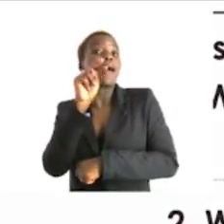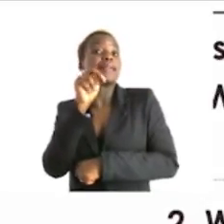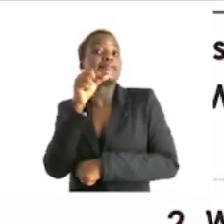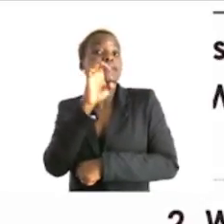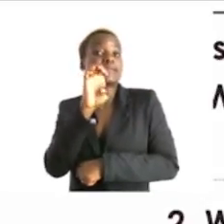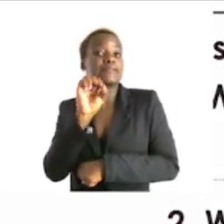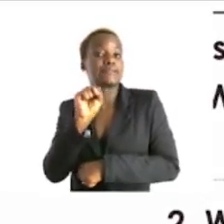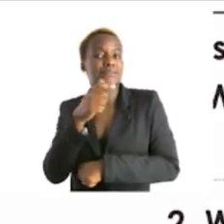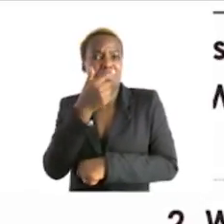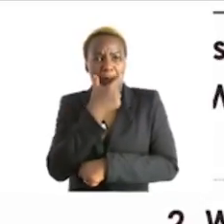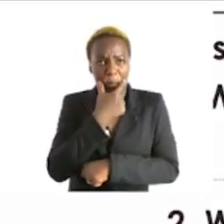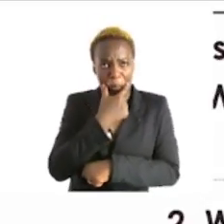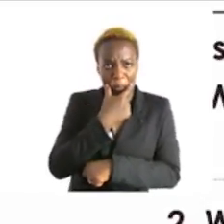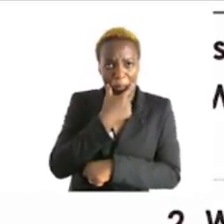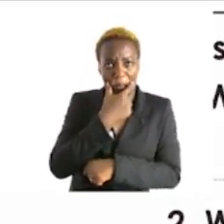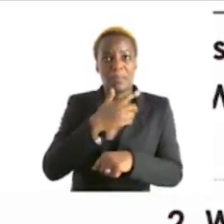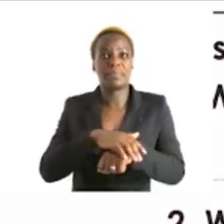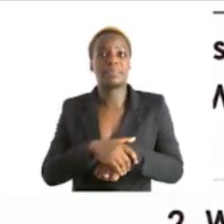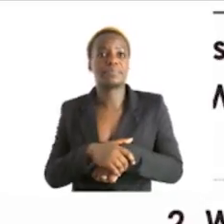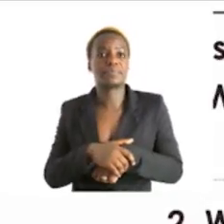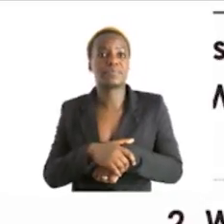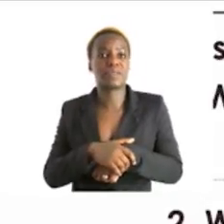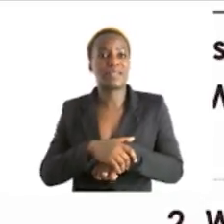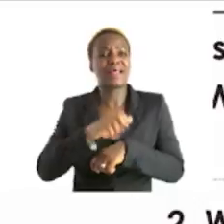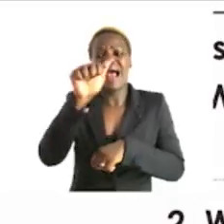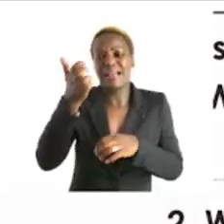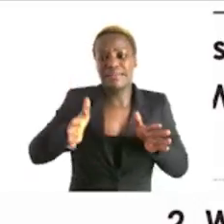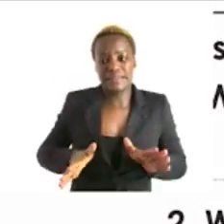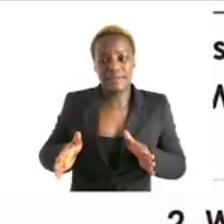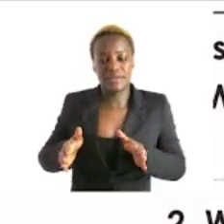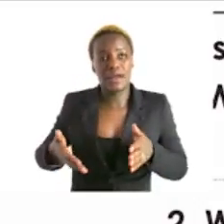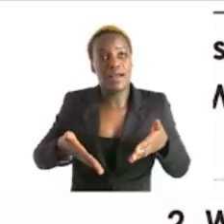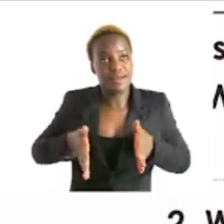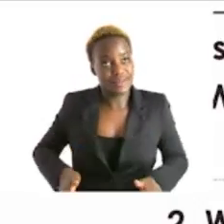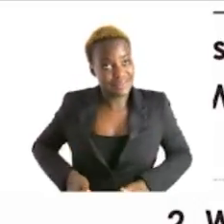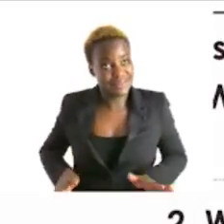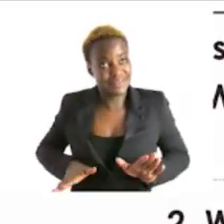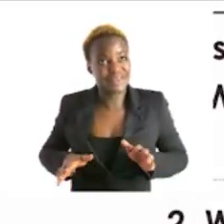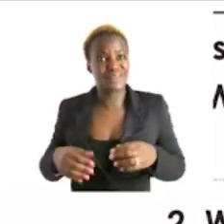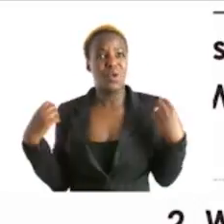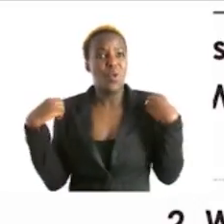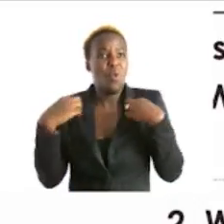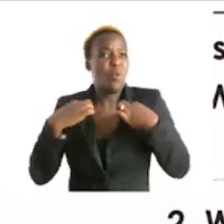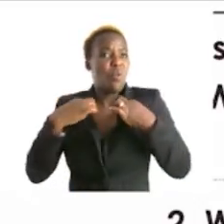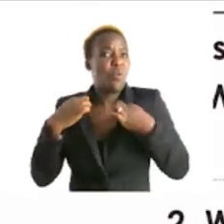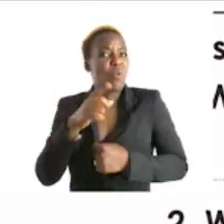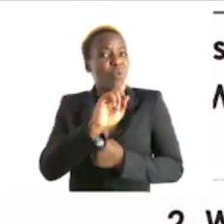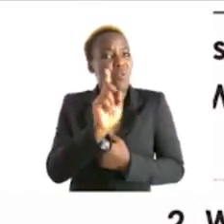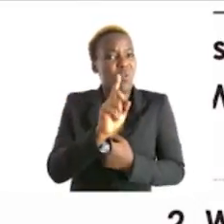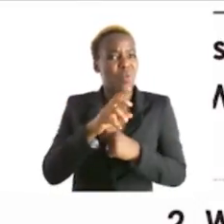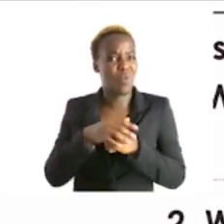number three what did the other girls wear to the party number four